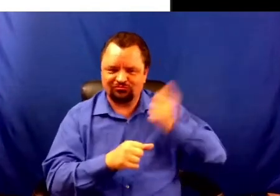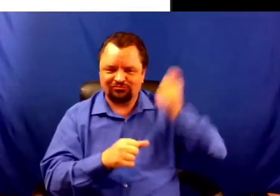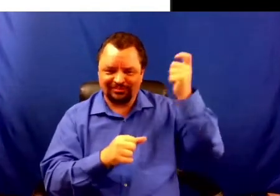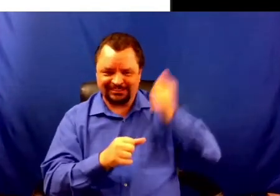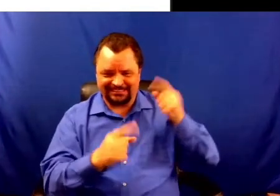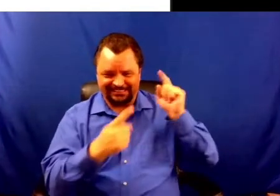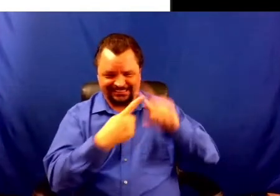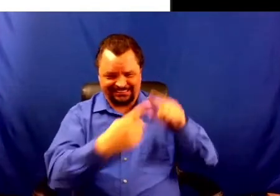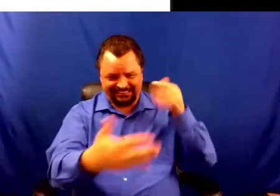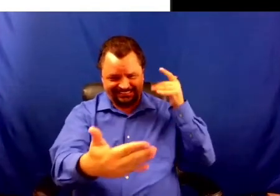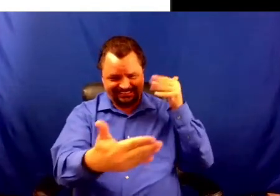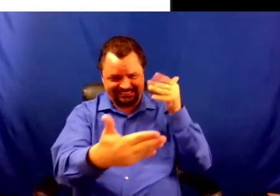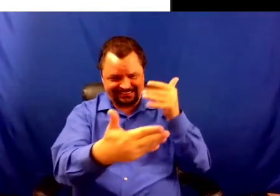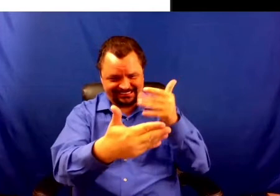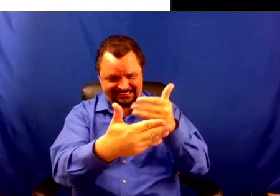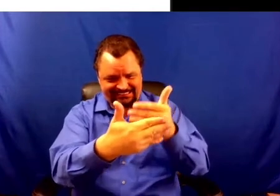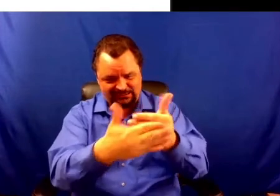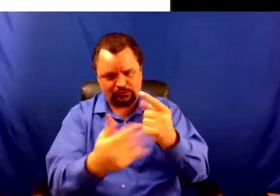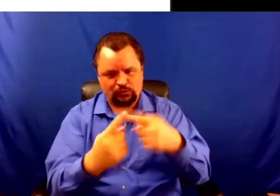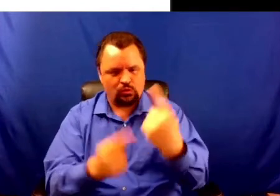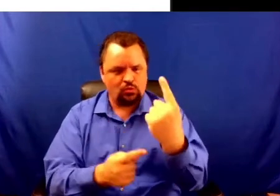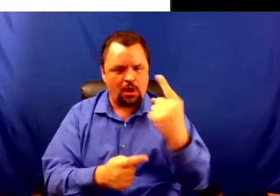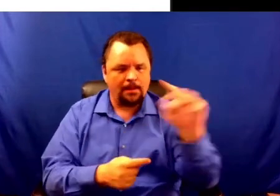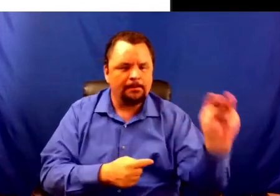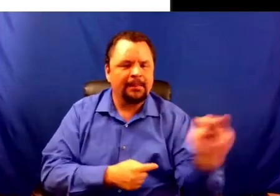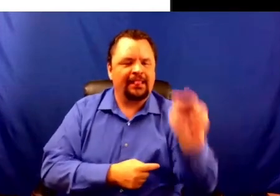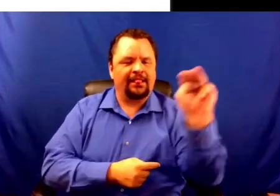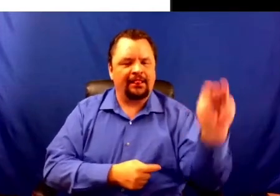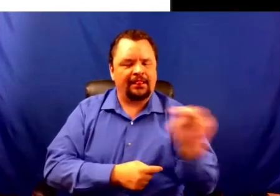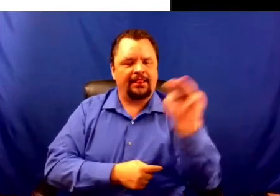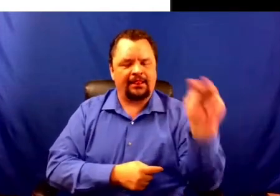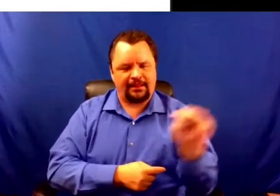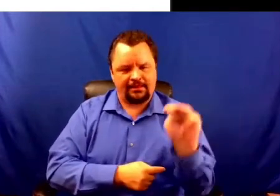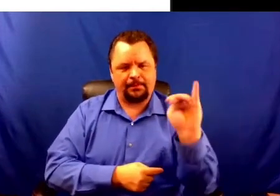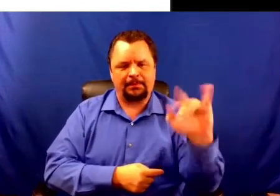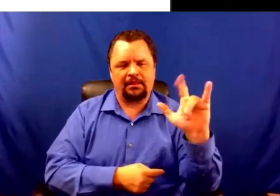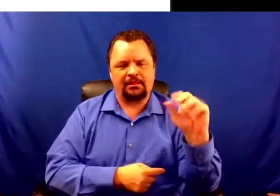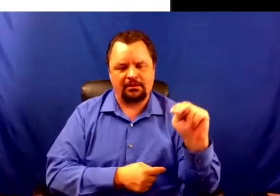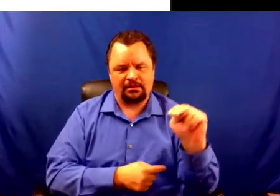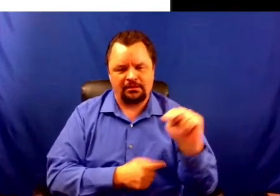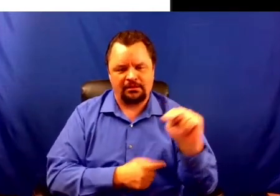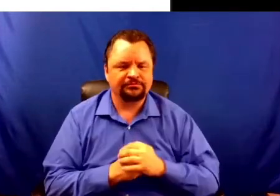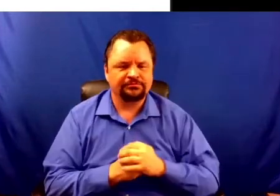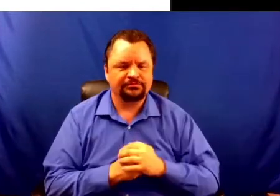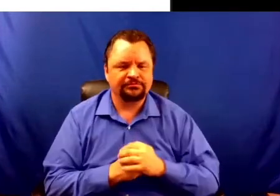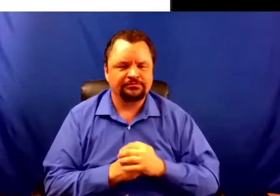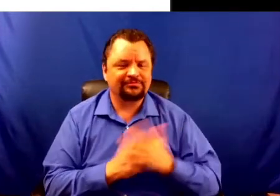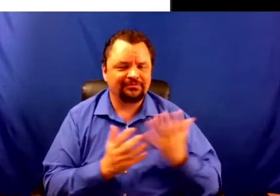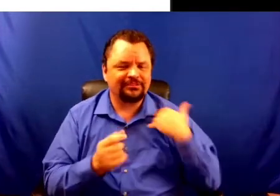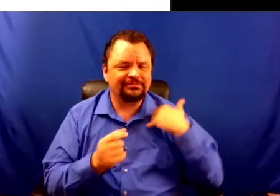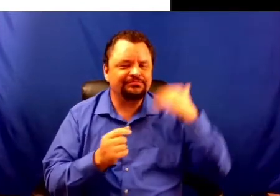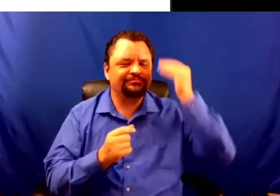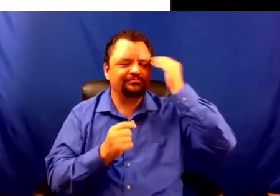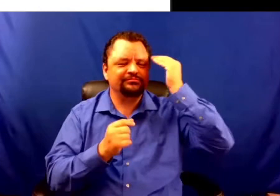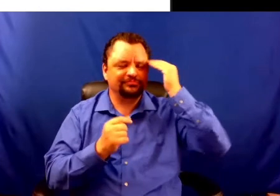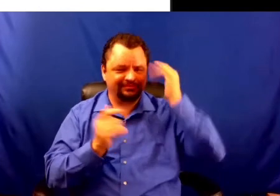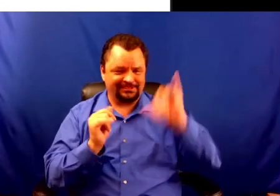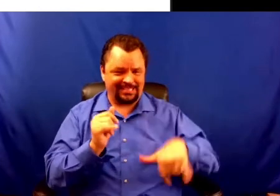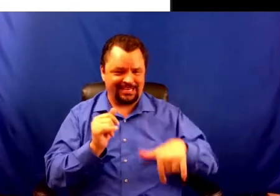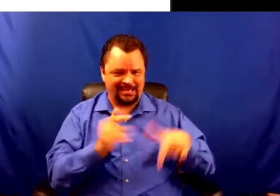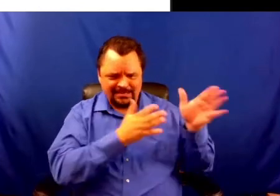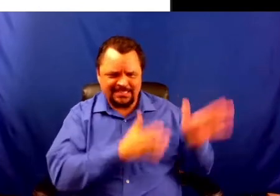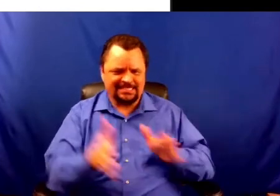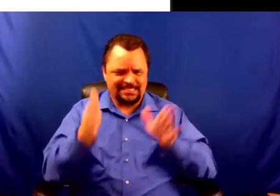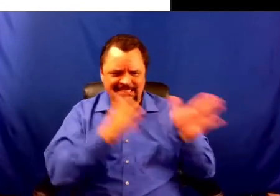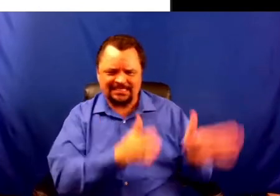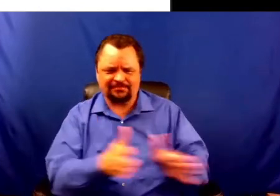So just some things to be aware of that is in the roadmap. We will find out later in November which is all approved or was not